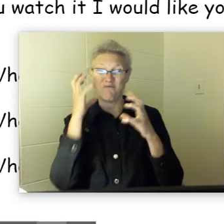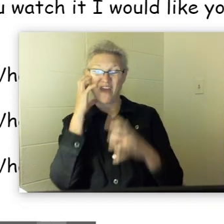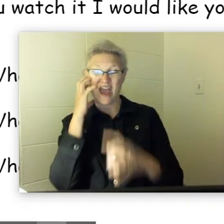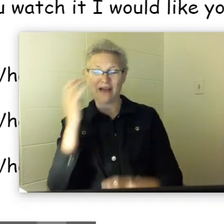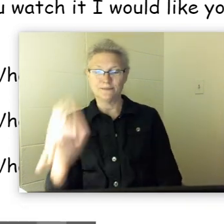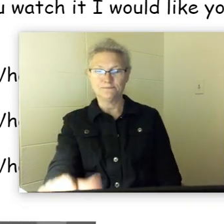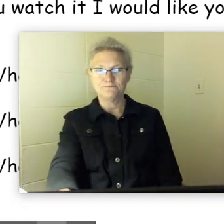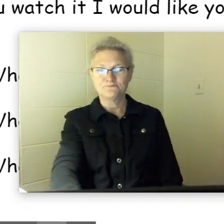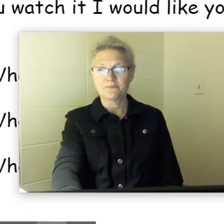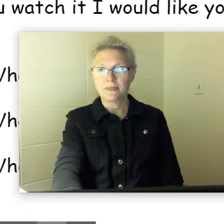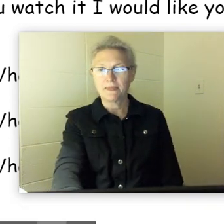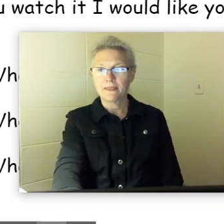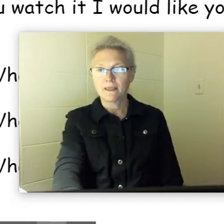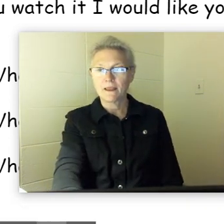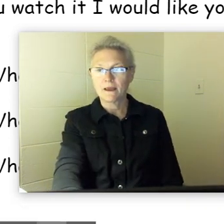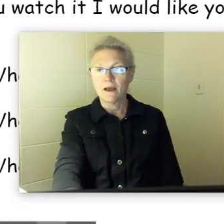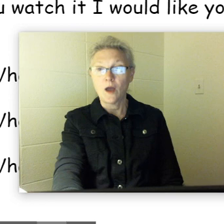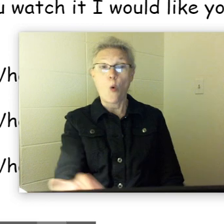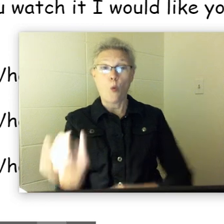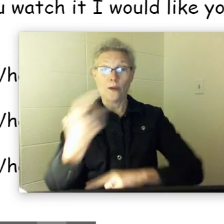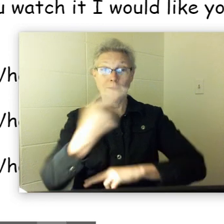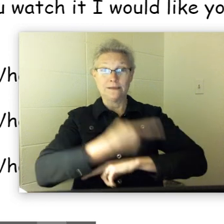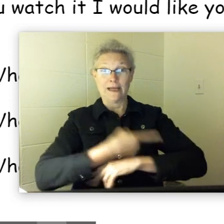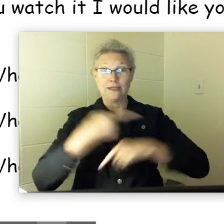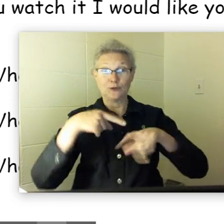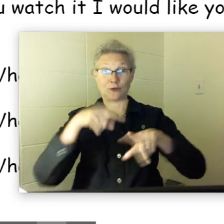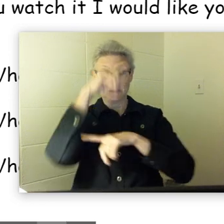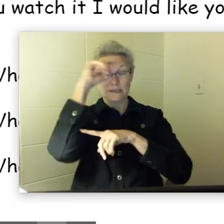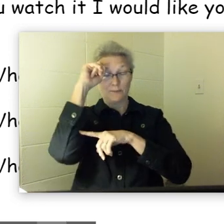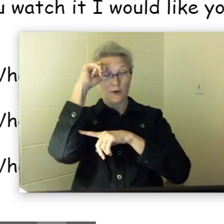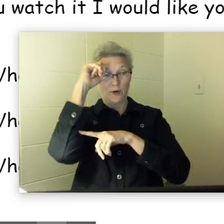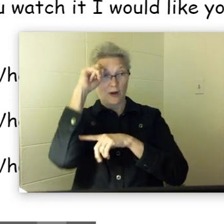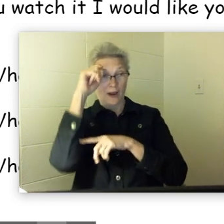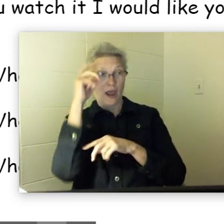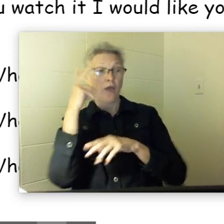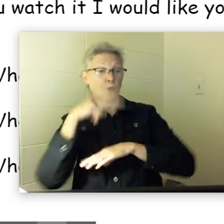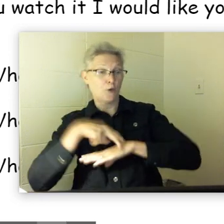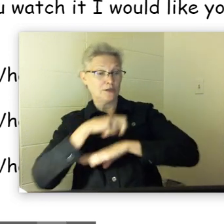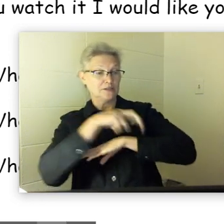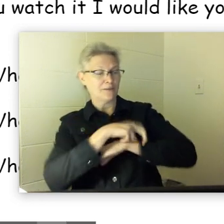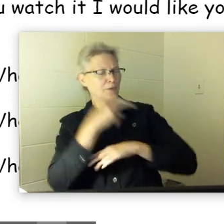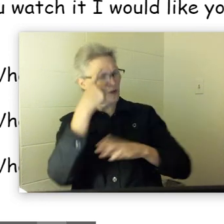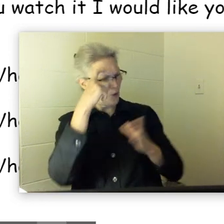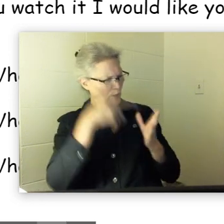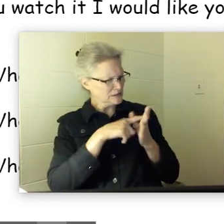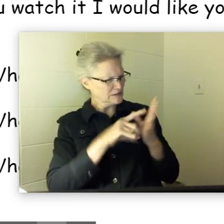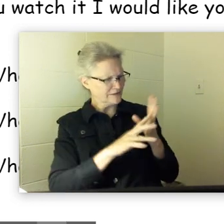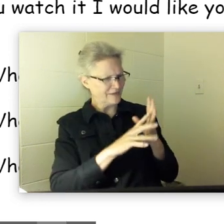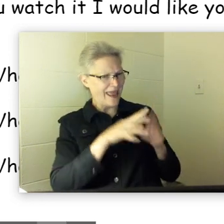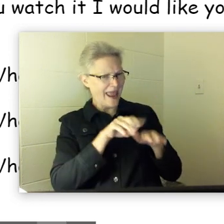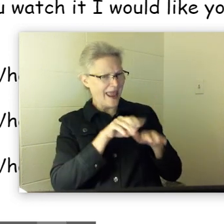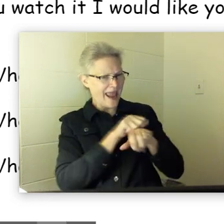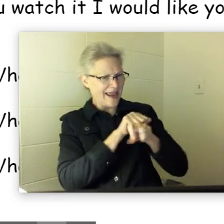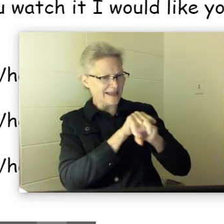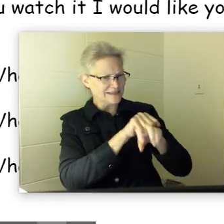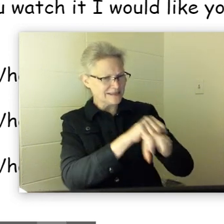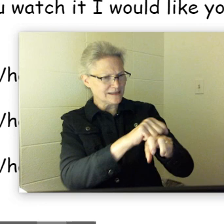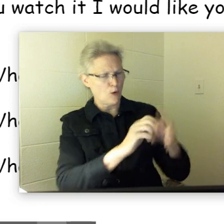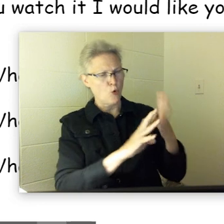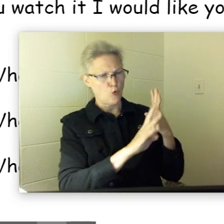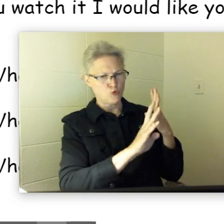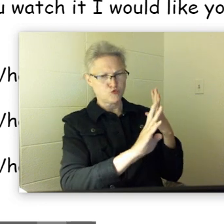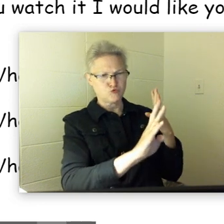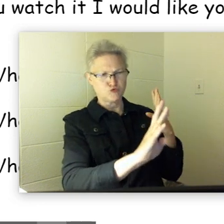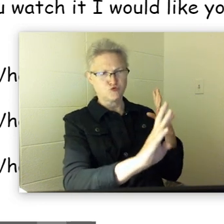One day, during the summer, the grasshopper saw the long line of ants again. They were all carrying grains of wheat. "Where